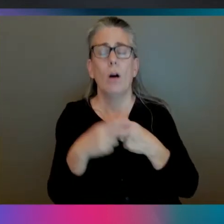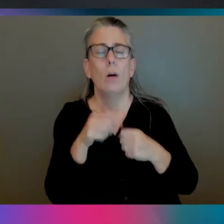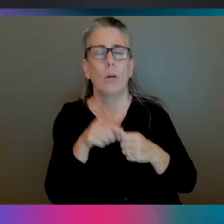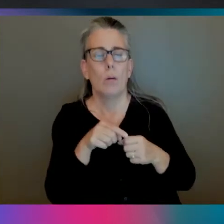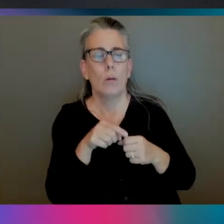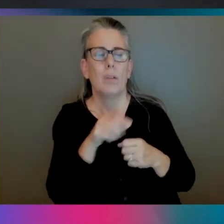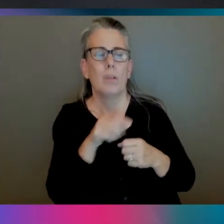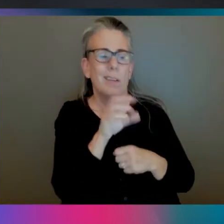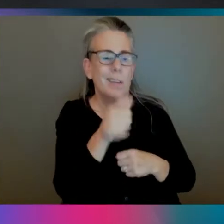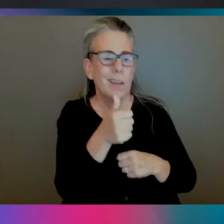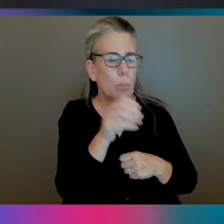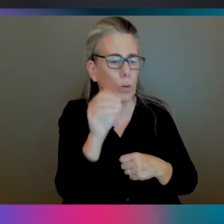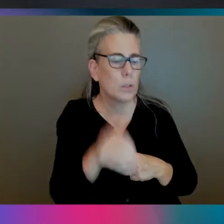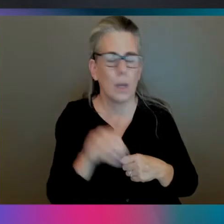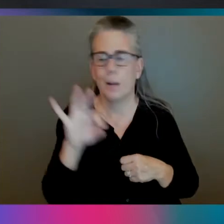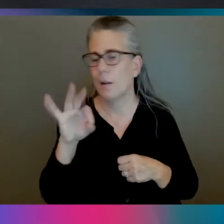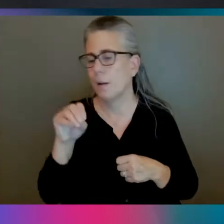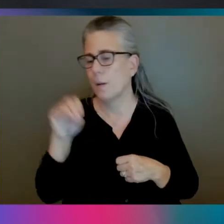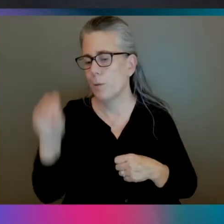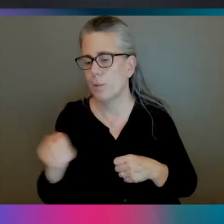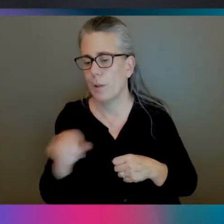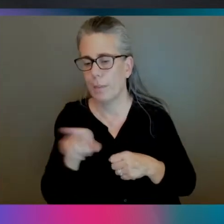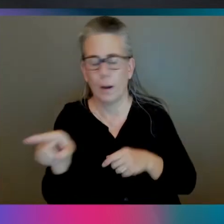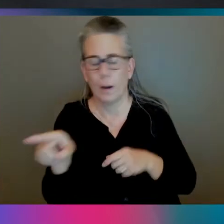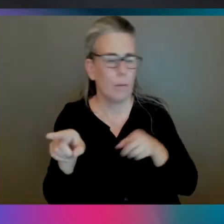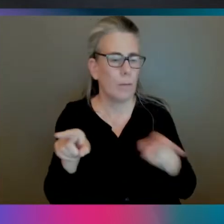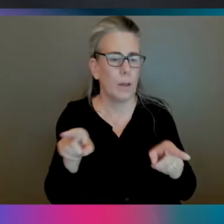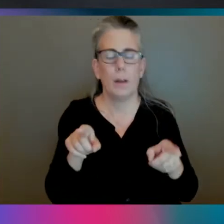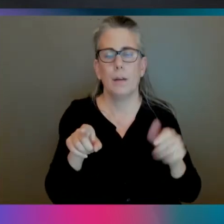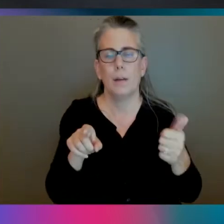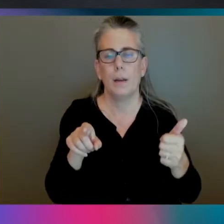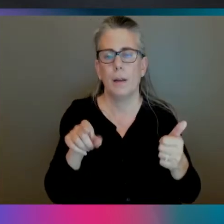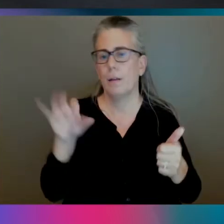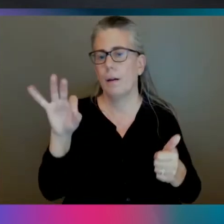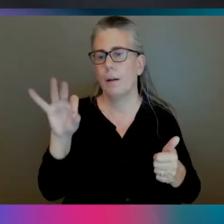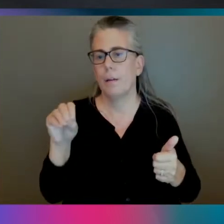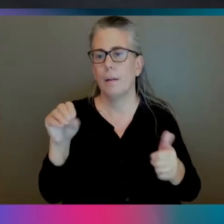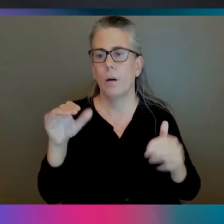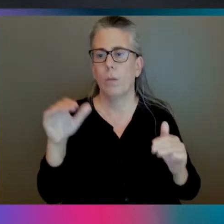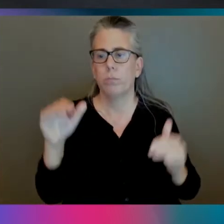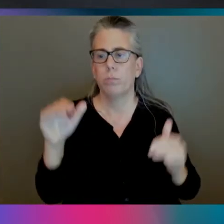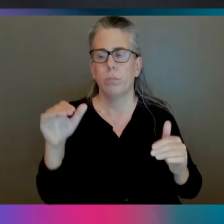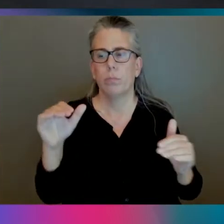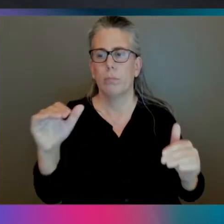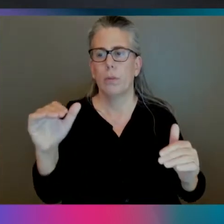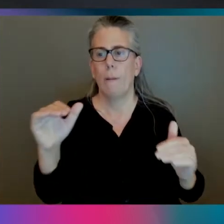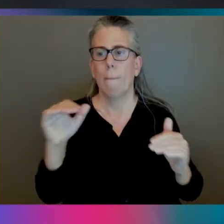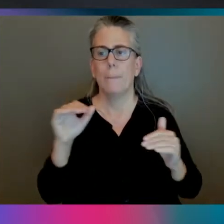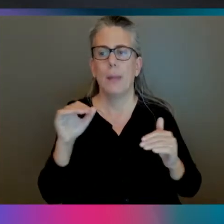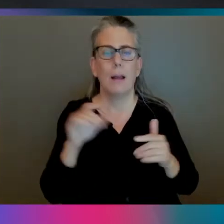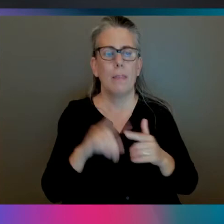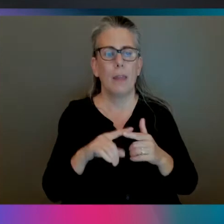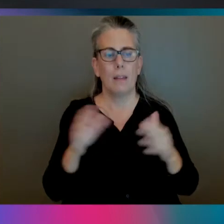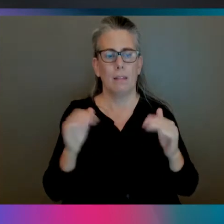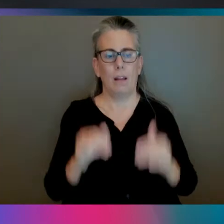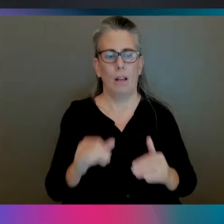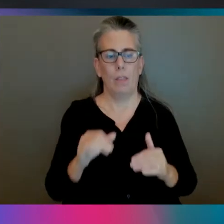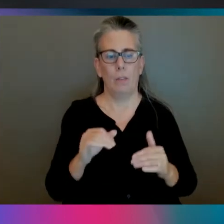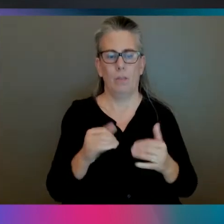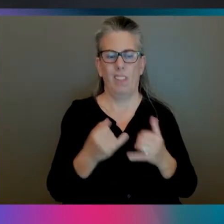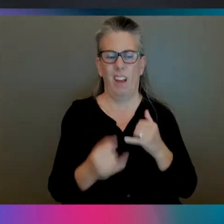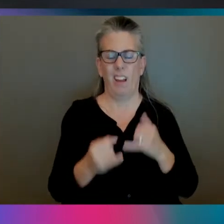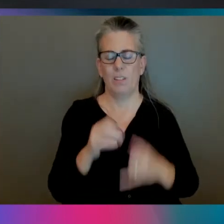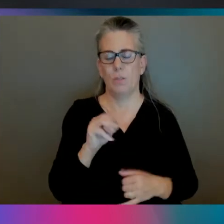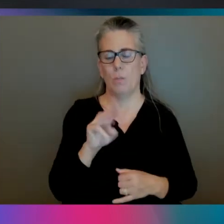10% or 90% to the other one, et cetera. Okay. And then over time, tune that out. And then kind of the multi-arm bandits, that's a